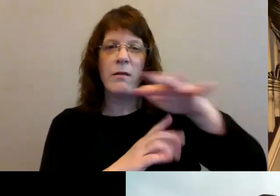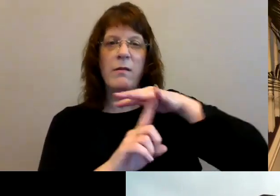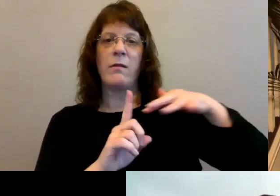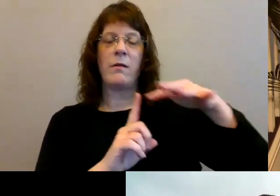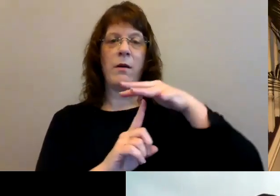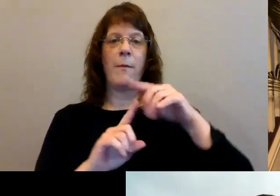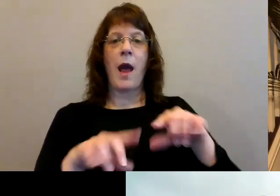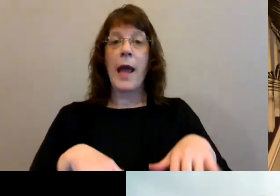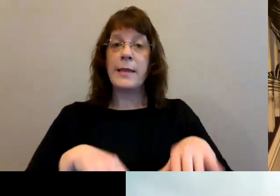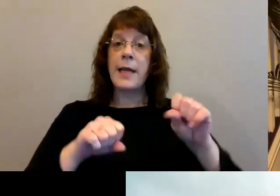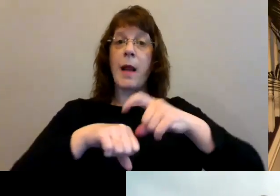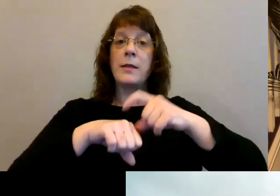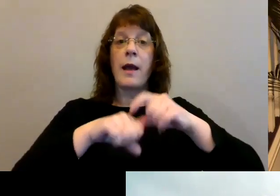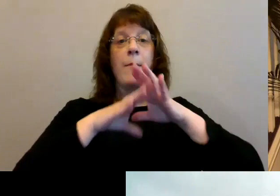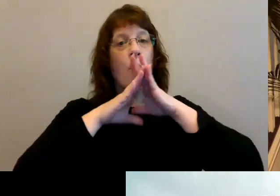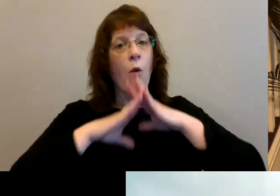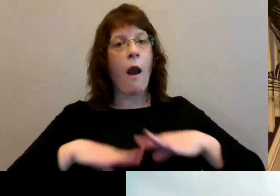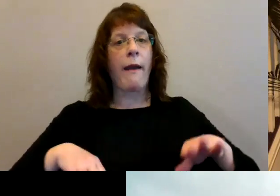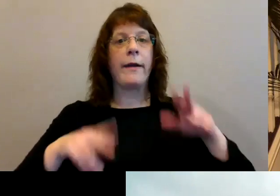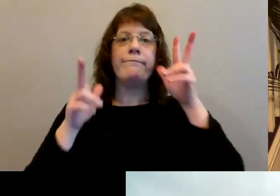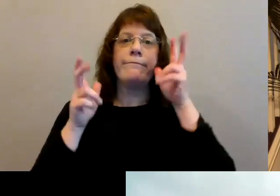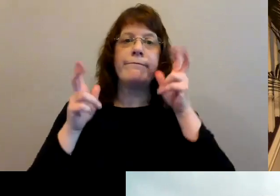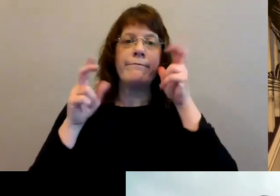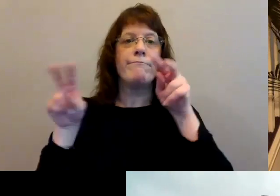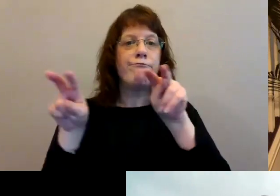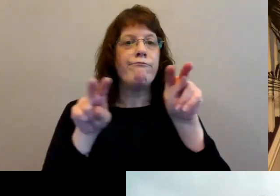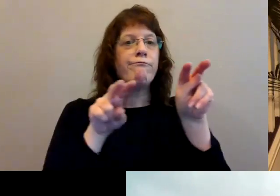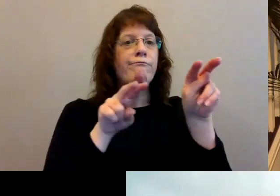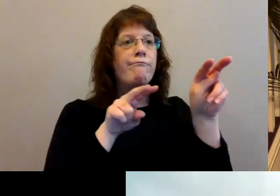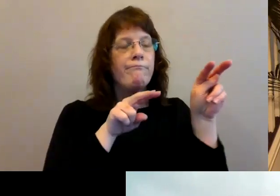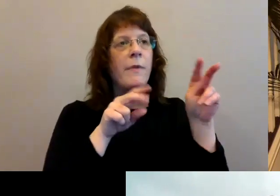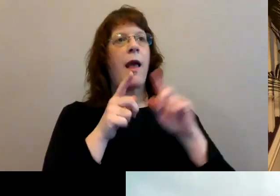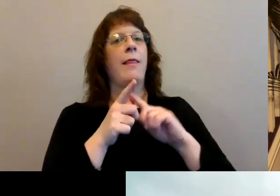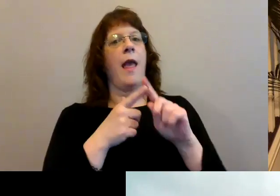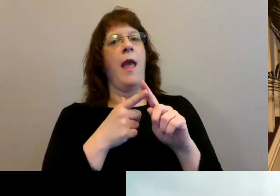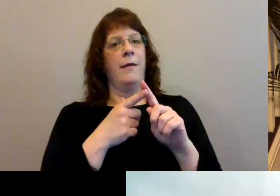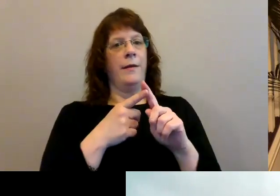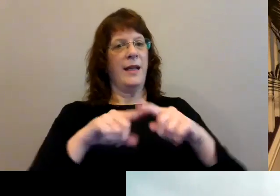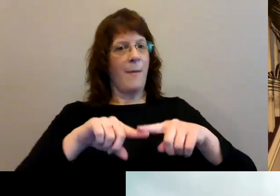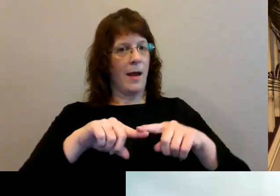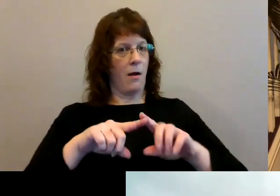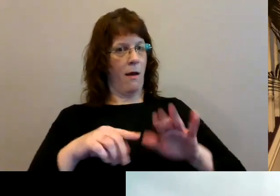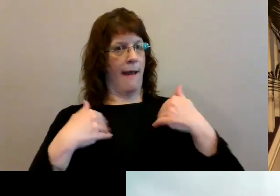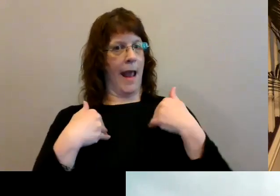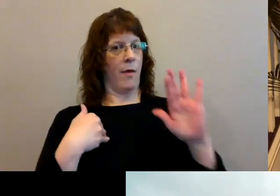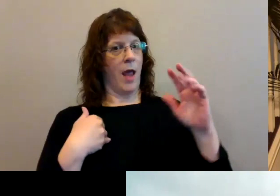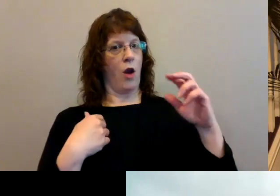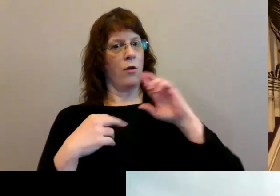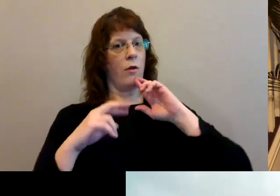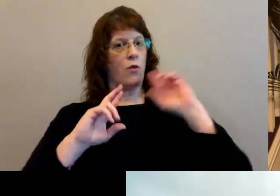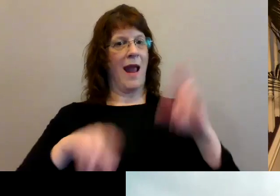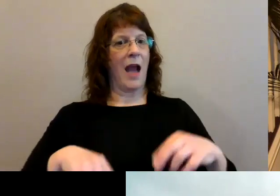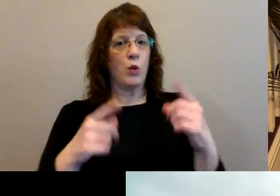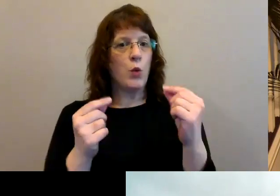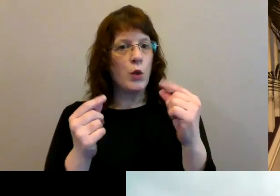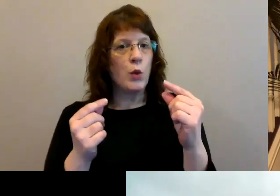my time, be quiet, listen and observe. And then depending on the reaction that you can observe, if the animal